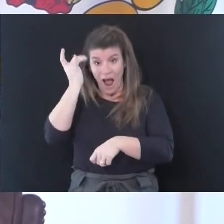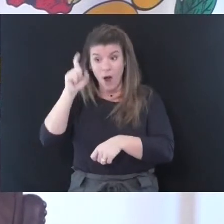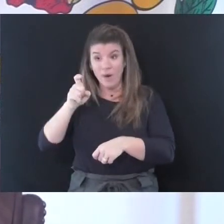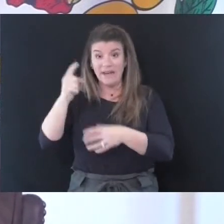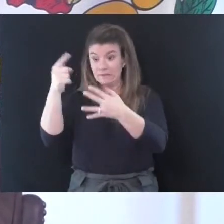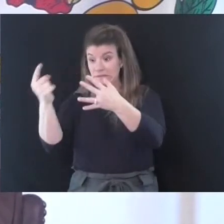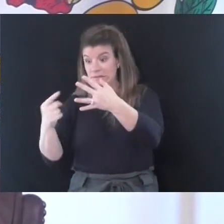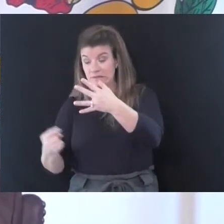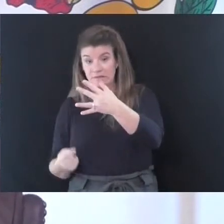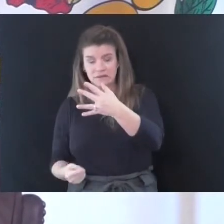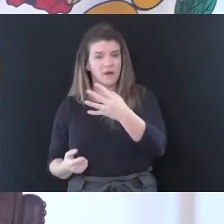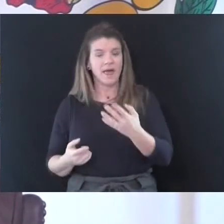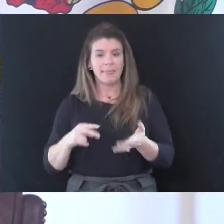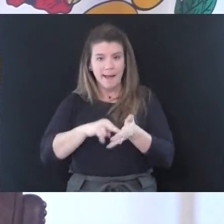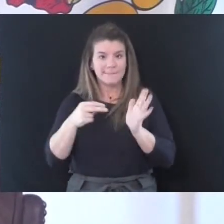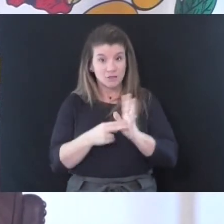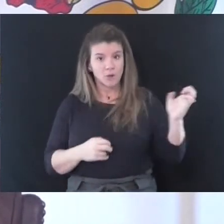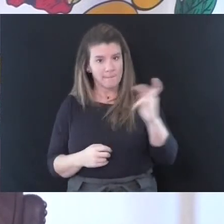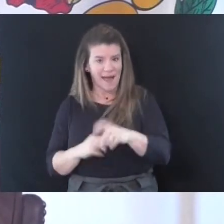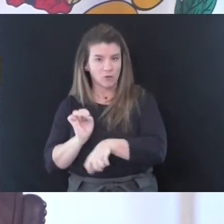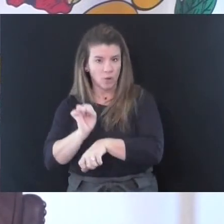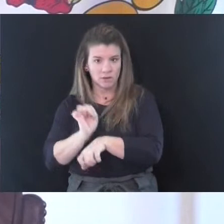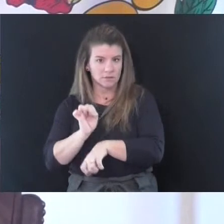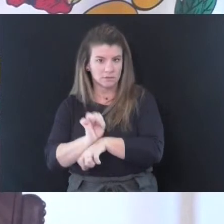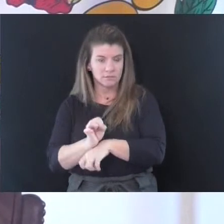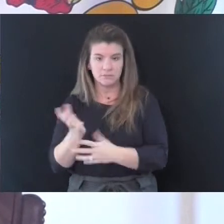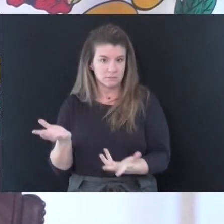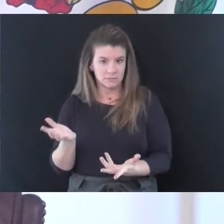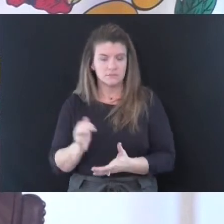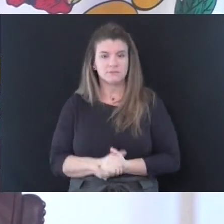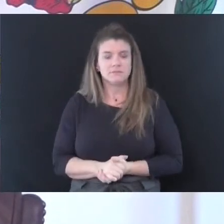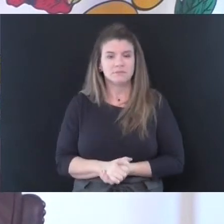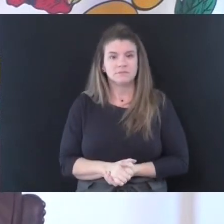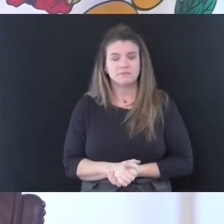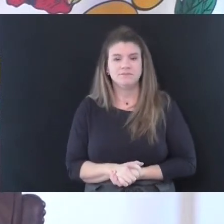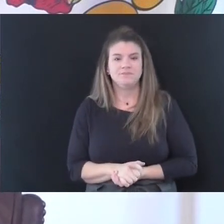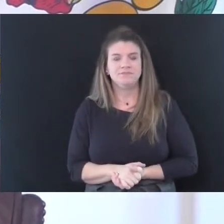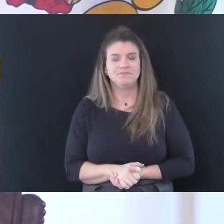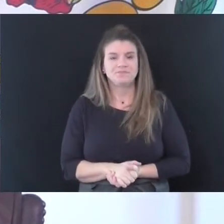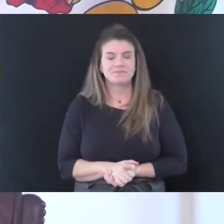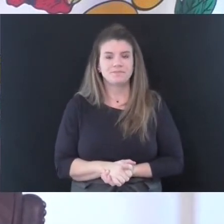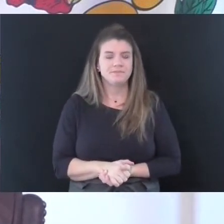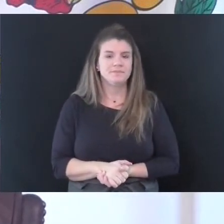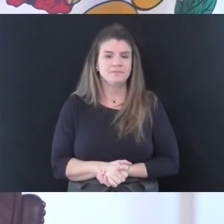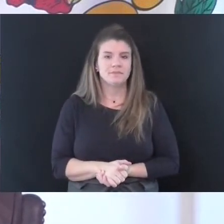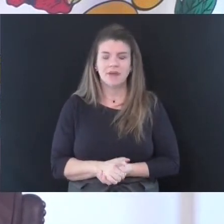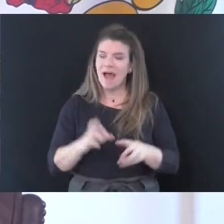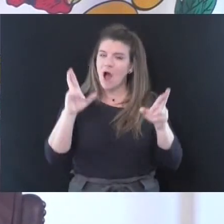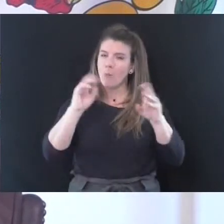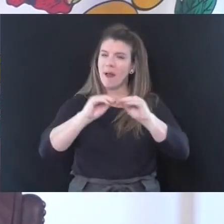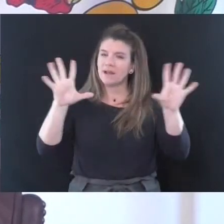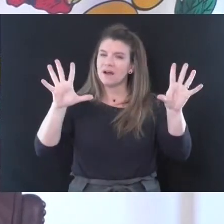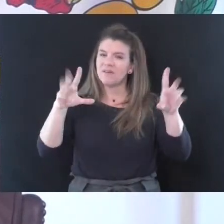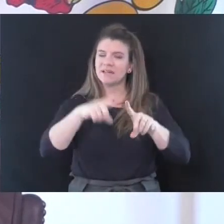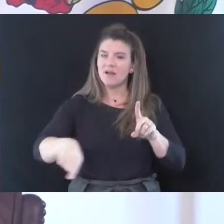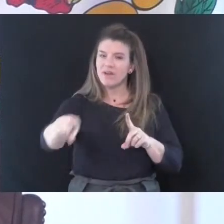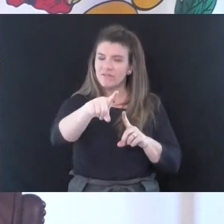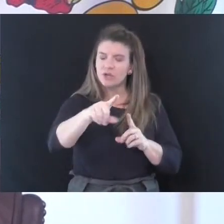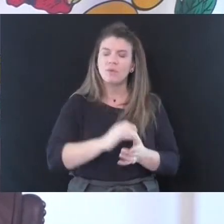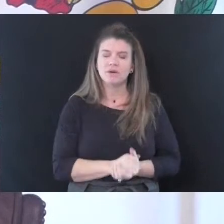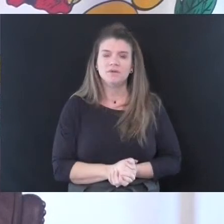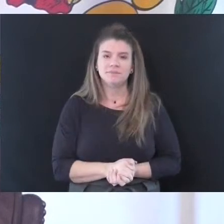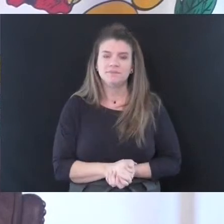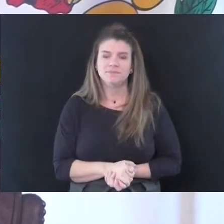like that, we need you back, but that I hope that clarified everything,